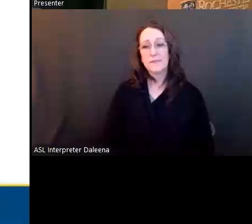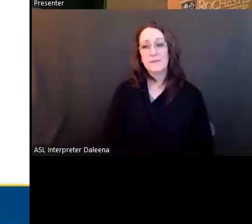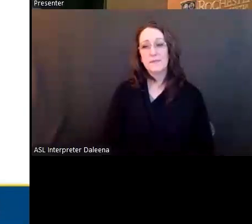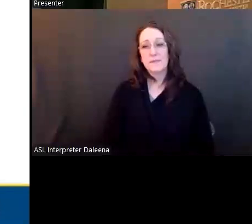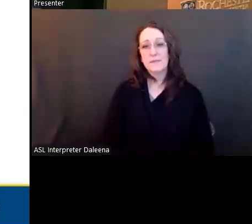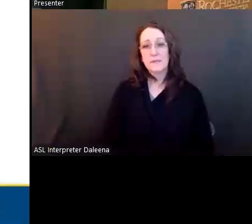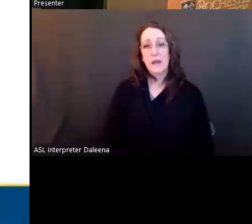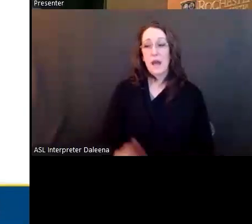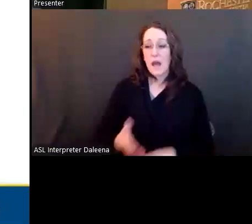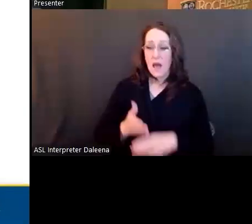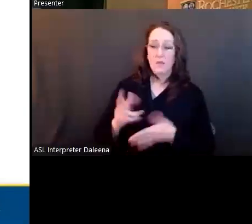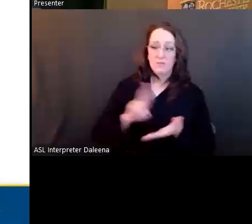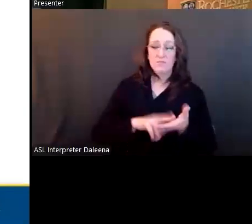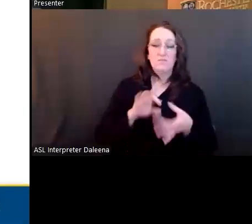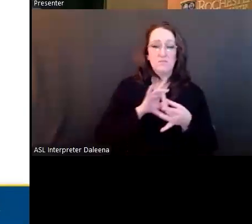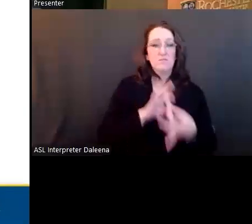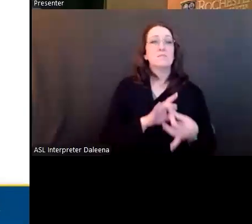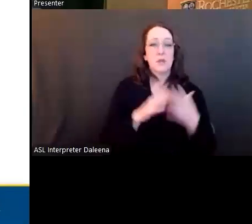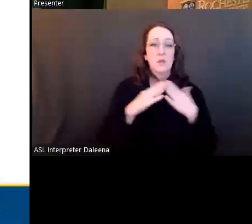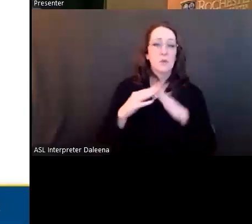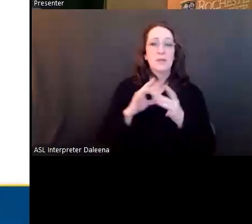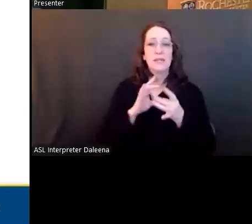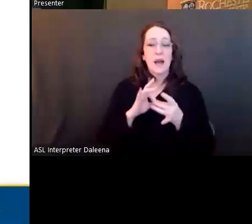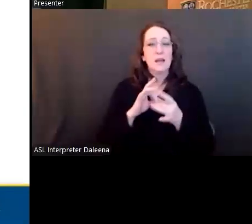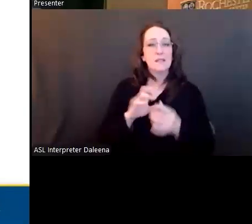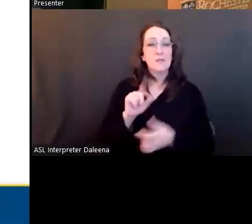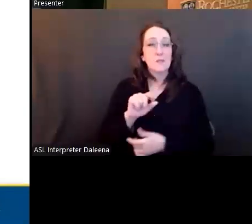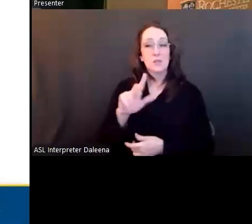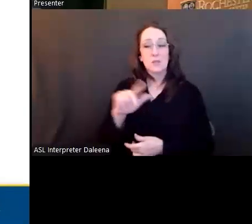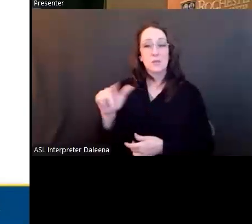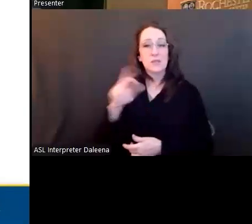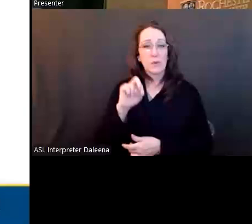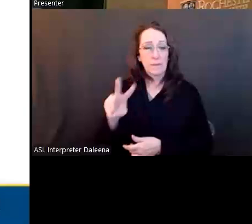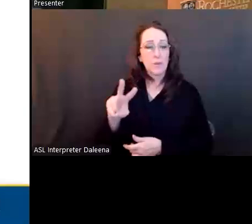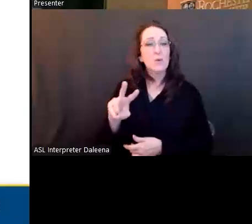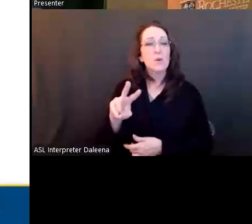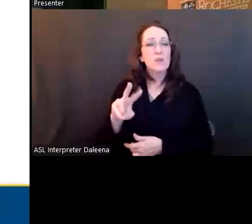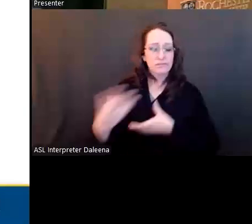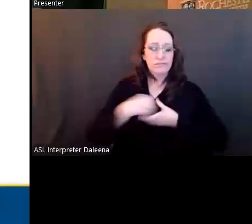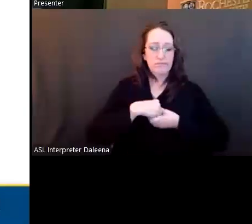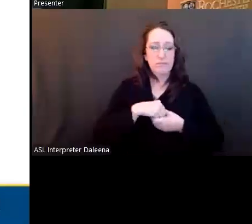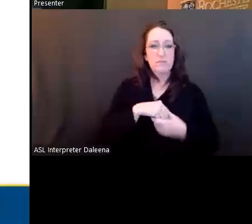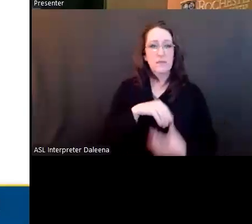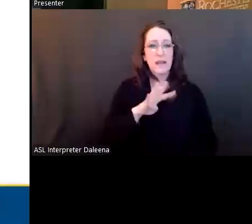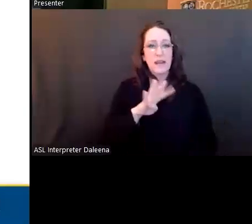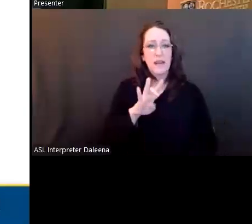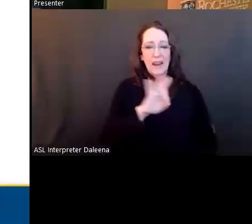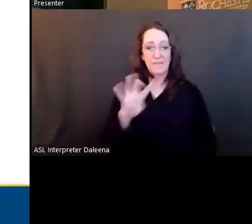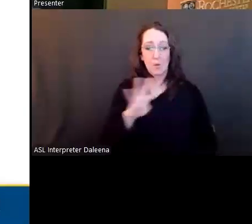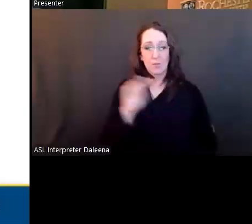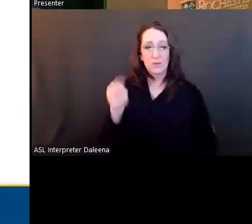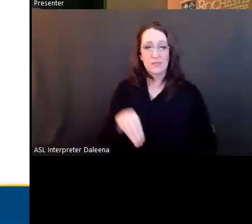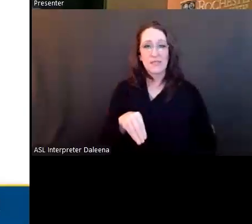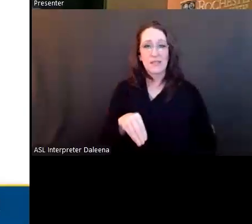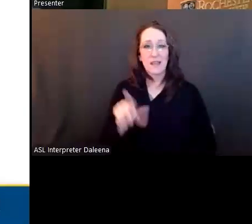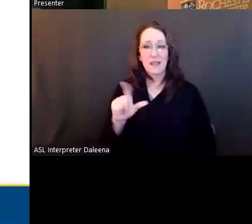Since her enrollment in Community Ties in November of 2023, she engaged in 84% of LAI appointments, 75% of